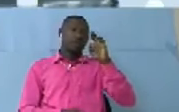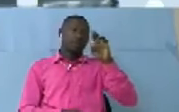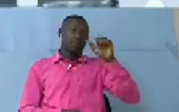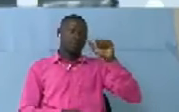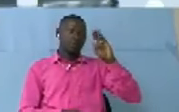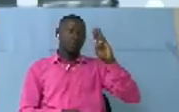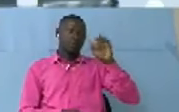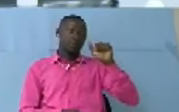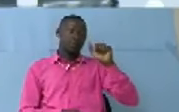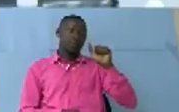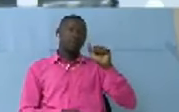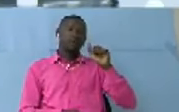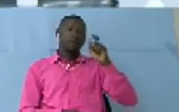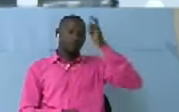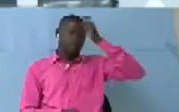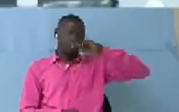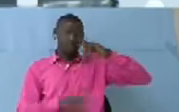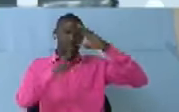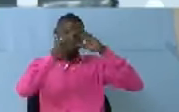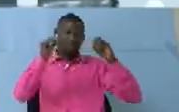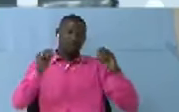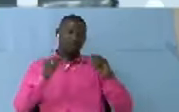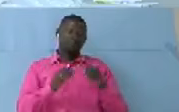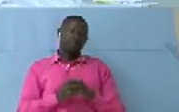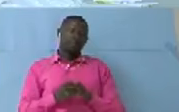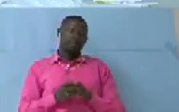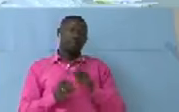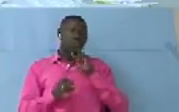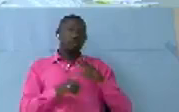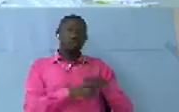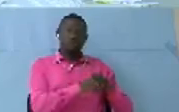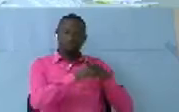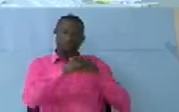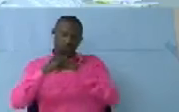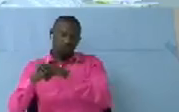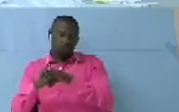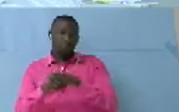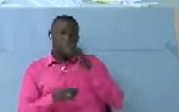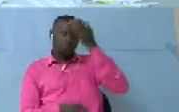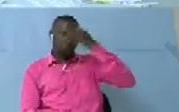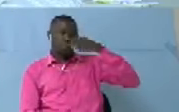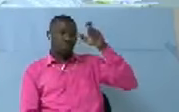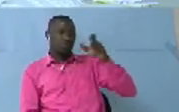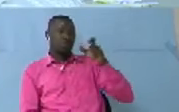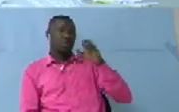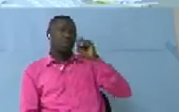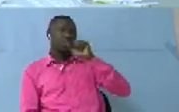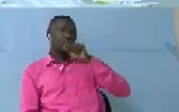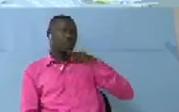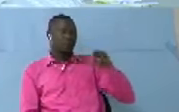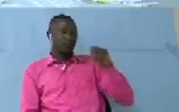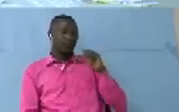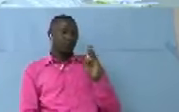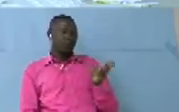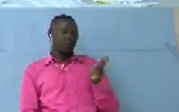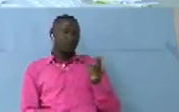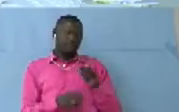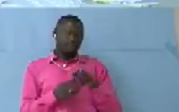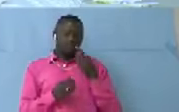Karaba Station. Wolong Commissioner Sane. That was Commissioner Sane. Naja Commissioner Sane Baf explained Kang